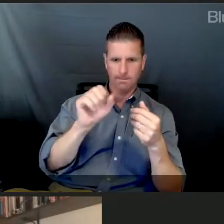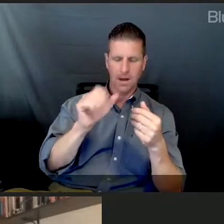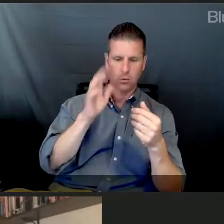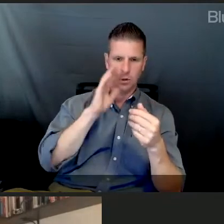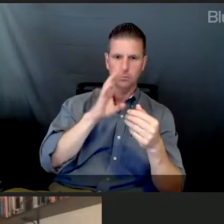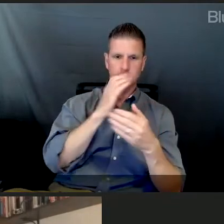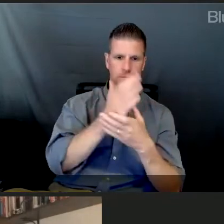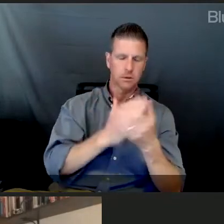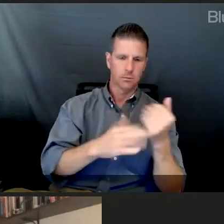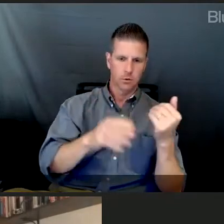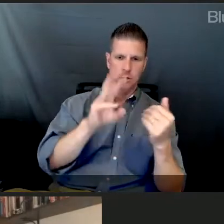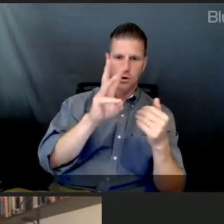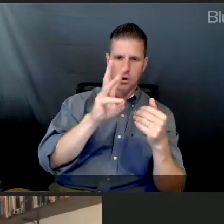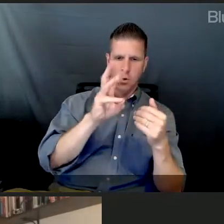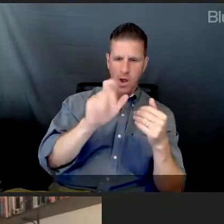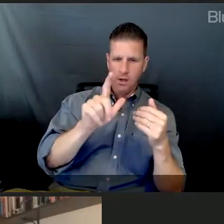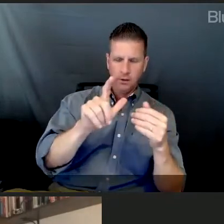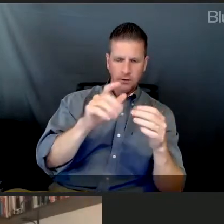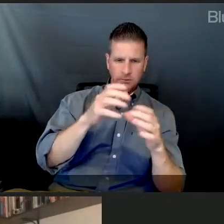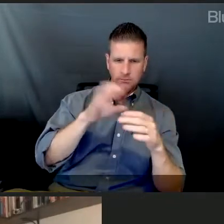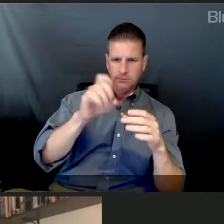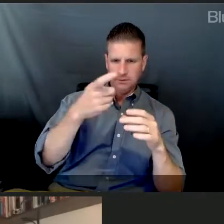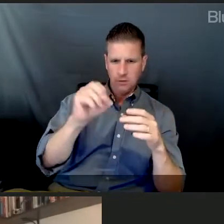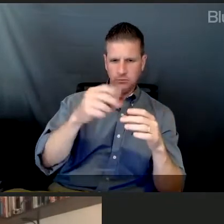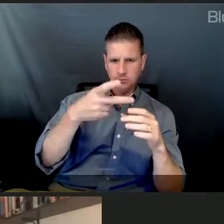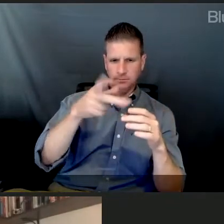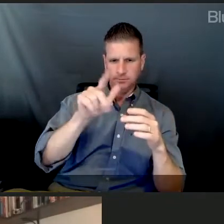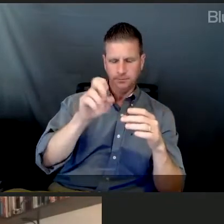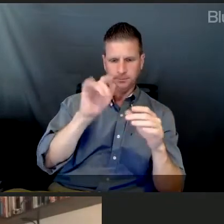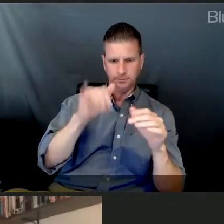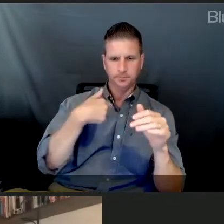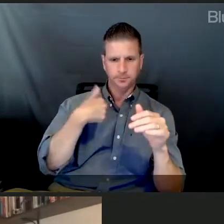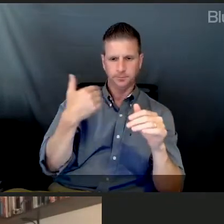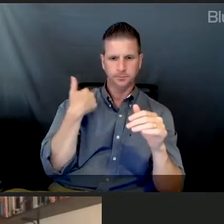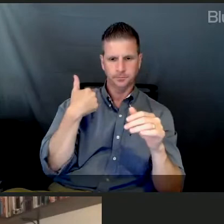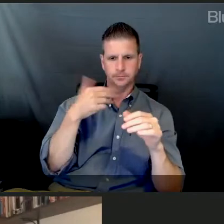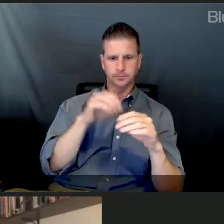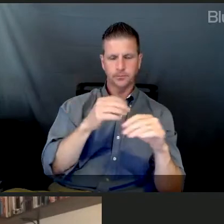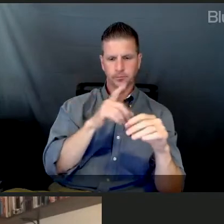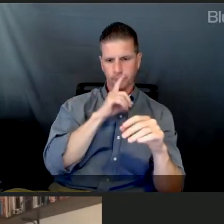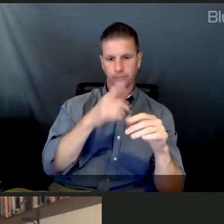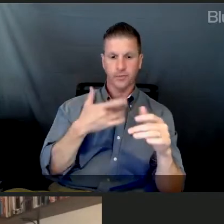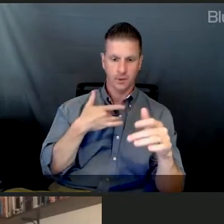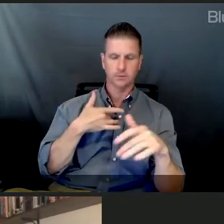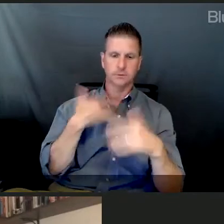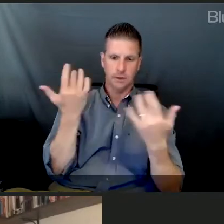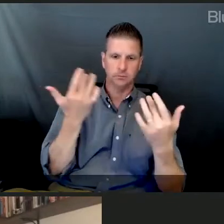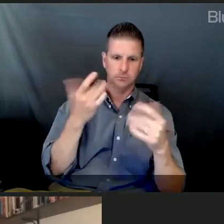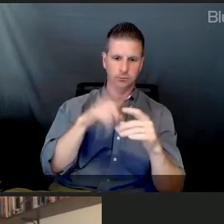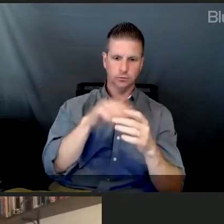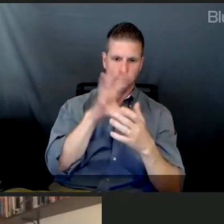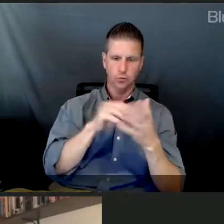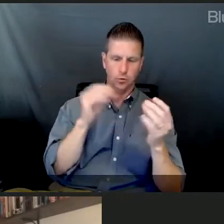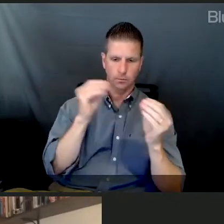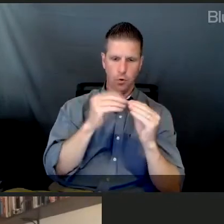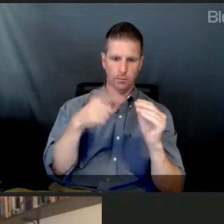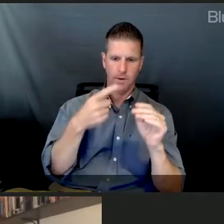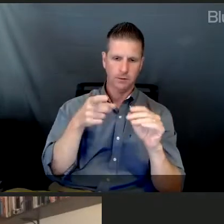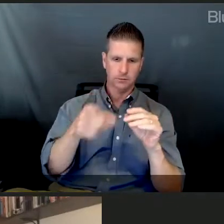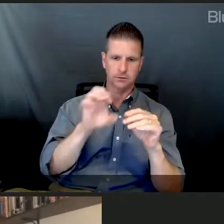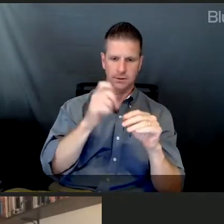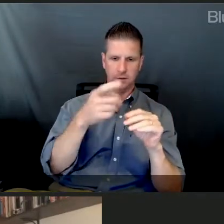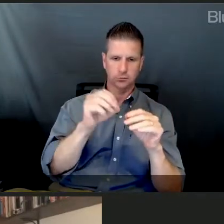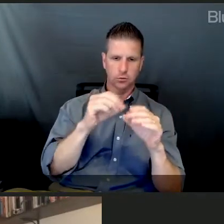most well-constrained exoplanets that we have, and I'm really, really excited to learn more about these